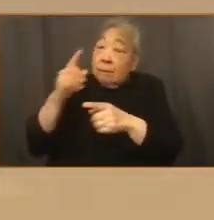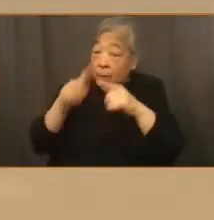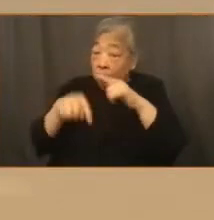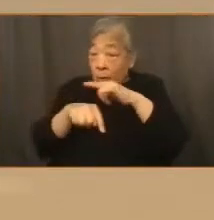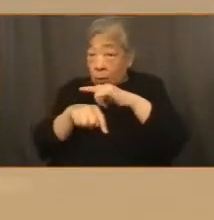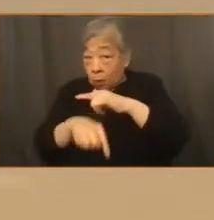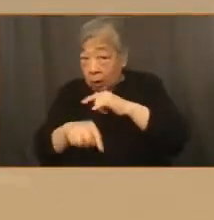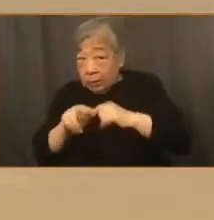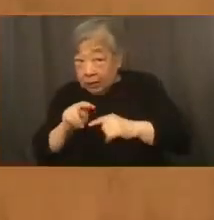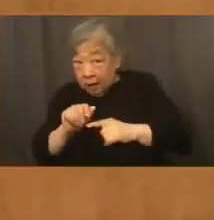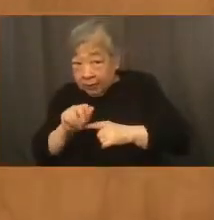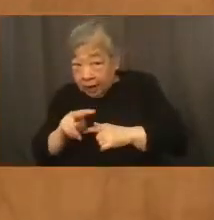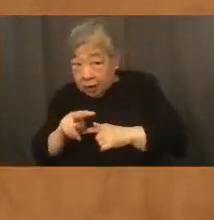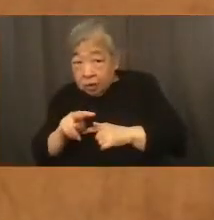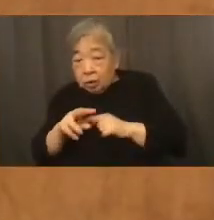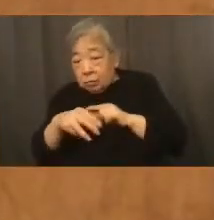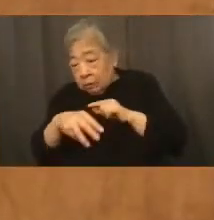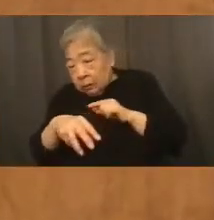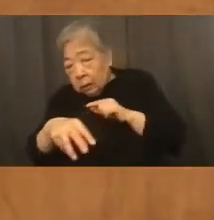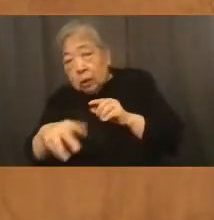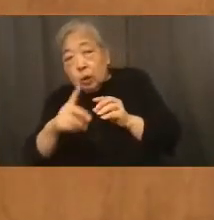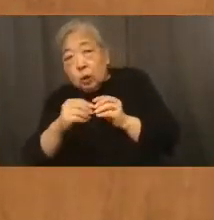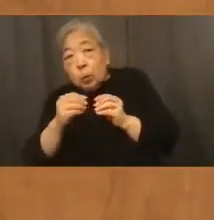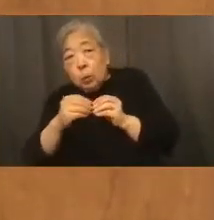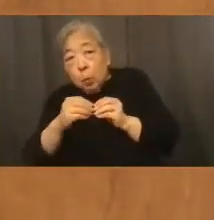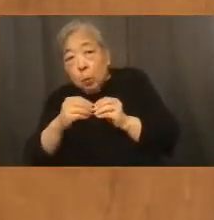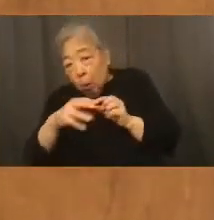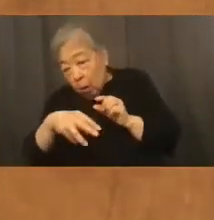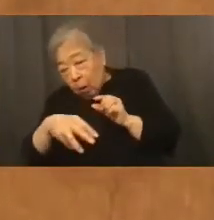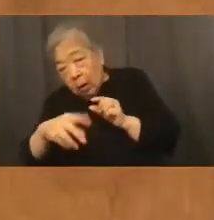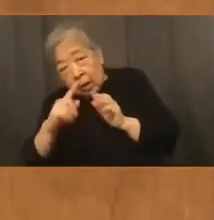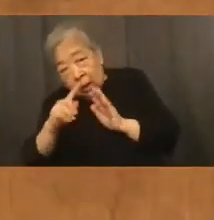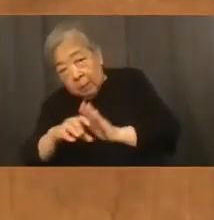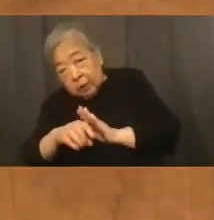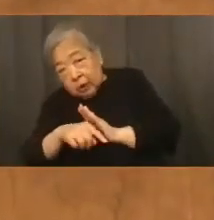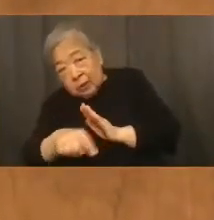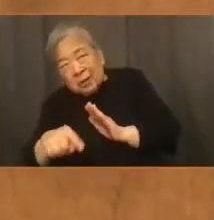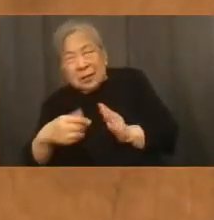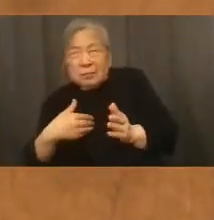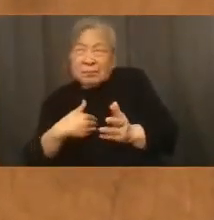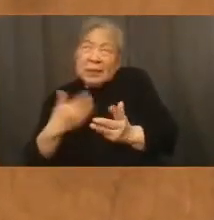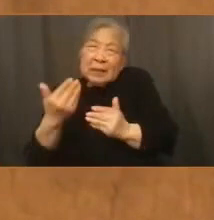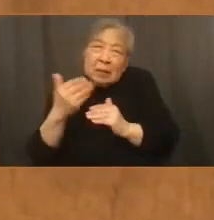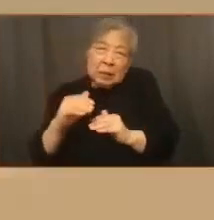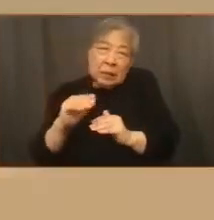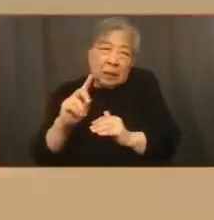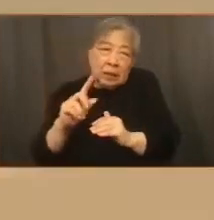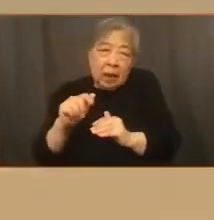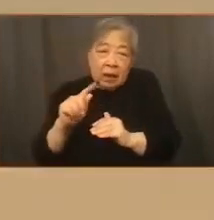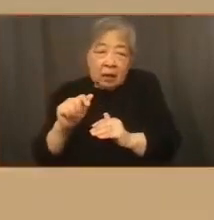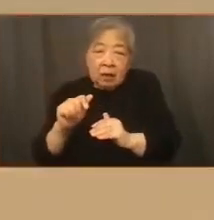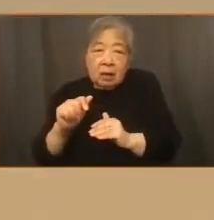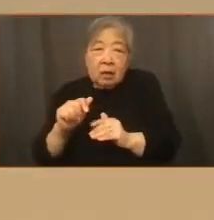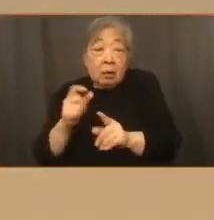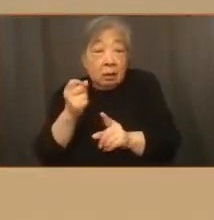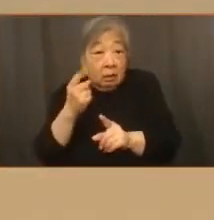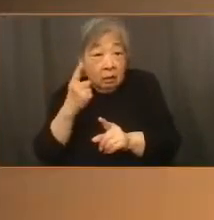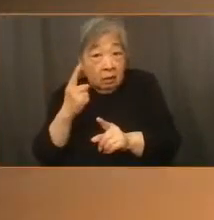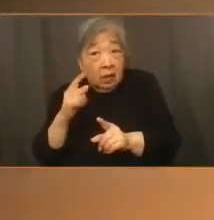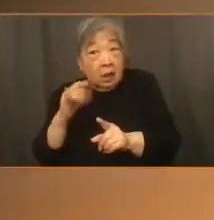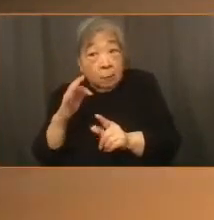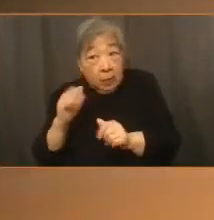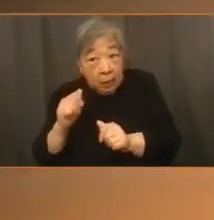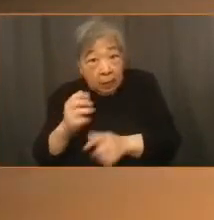more images, so we kind of have limited data recording, if you will. That's as long as we can get all those images down